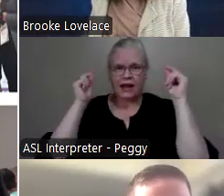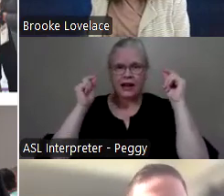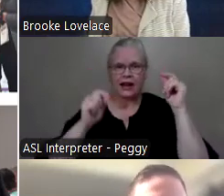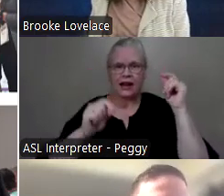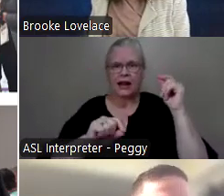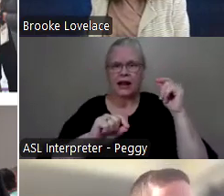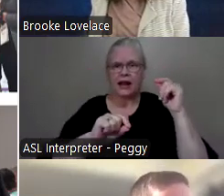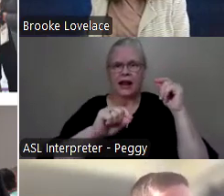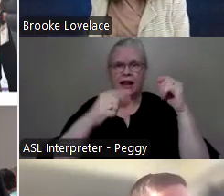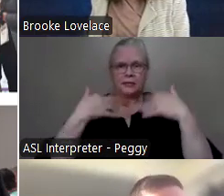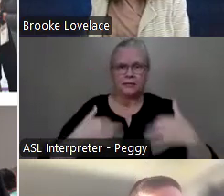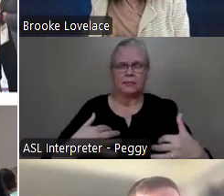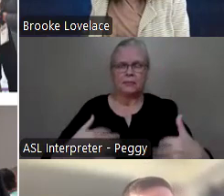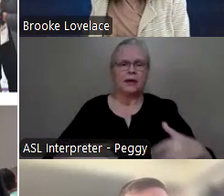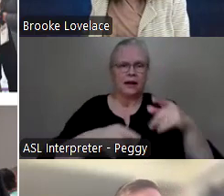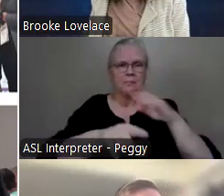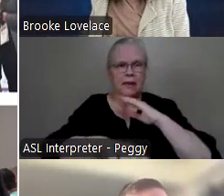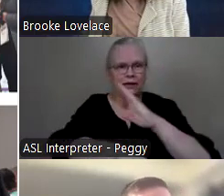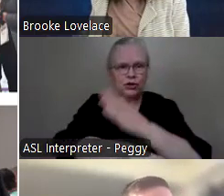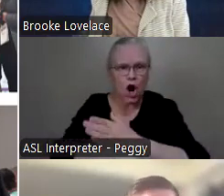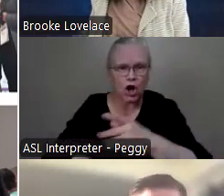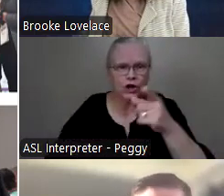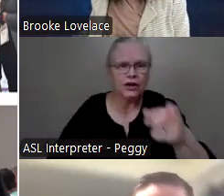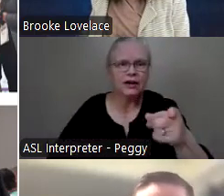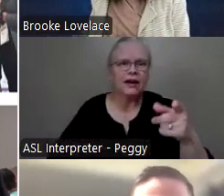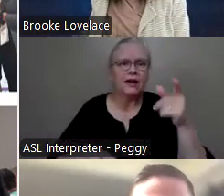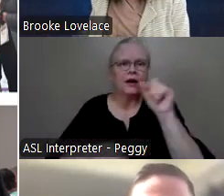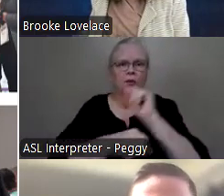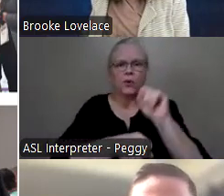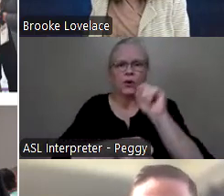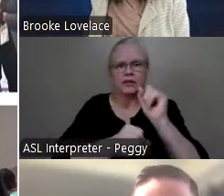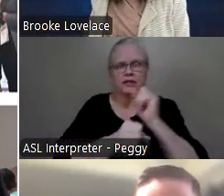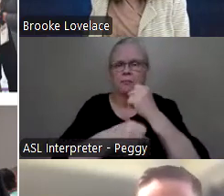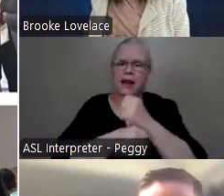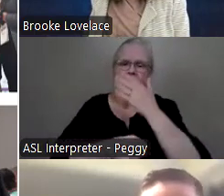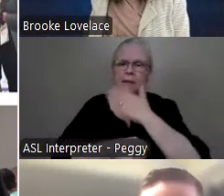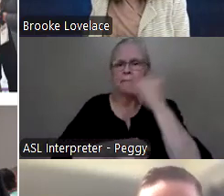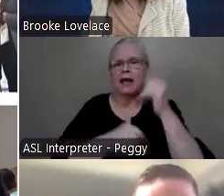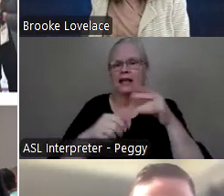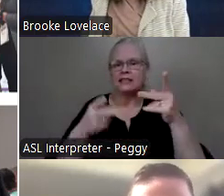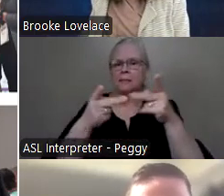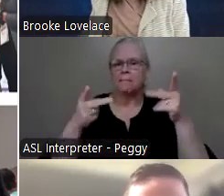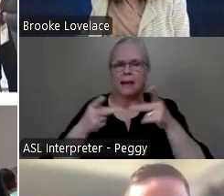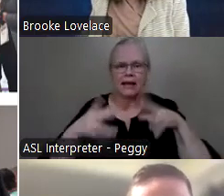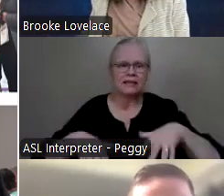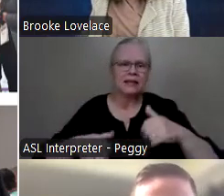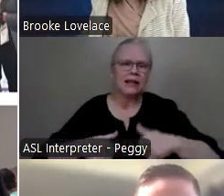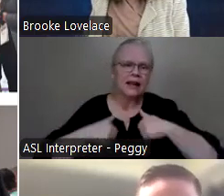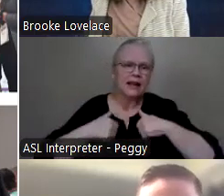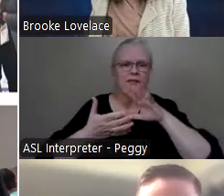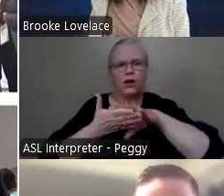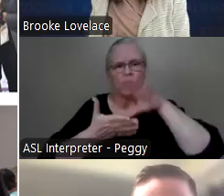daughter. So I'm a family advocate who is working to make Iowa the best place to live, learn, play, and